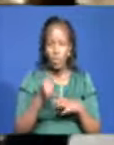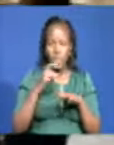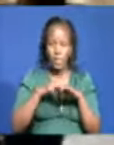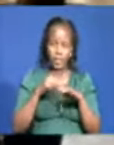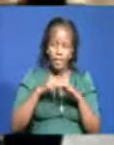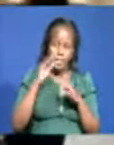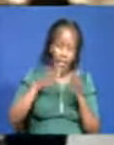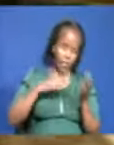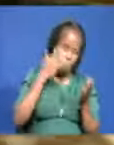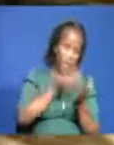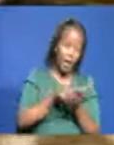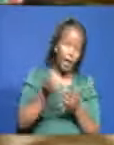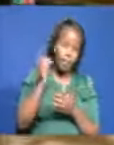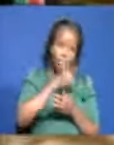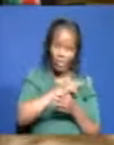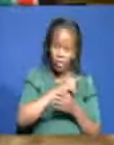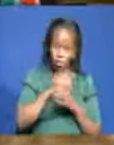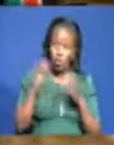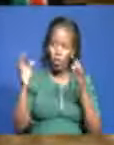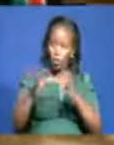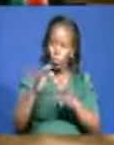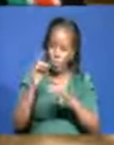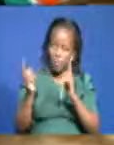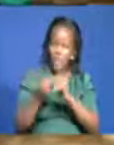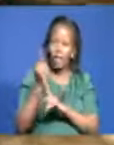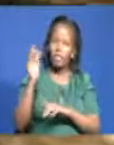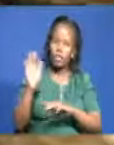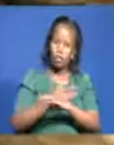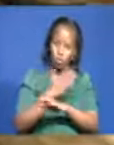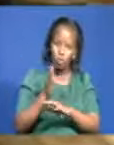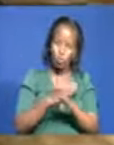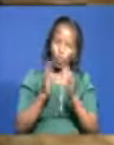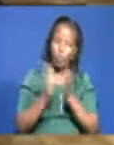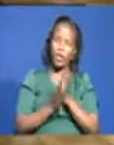crowd burst into song and dance.